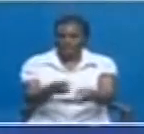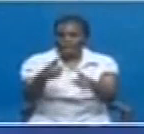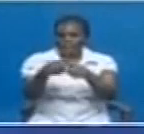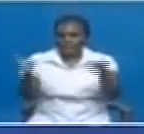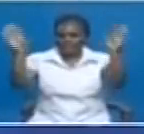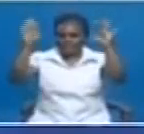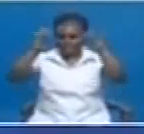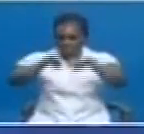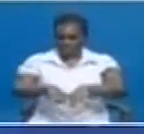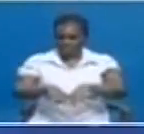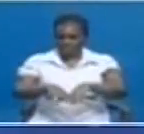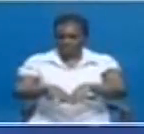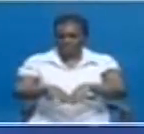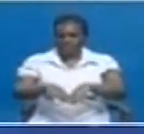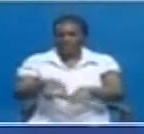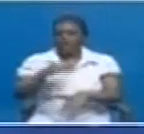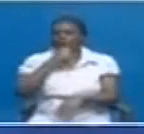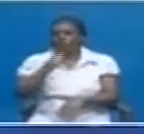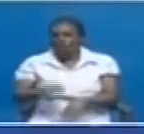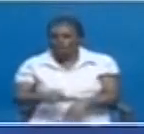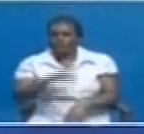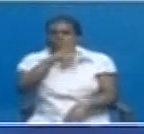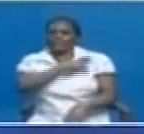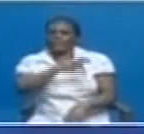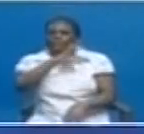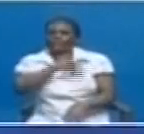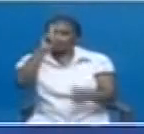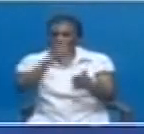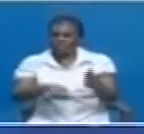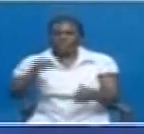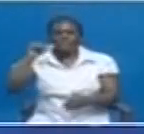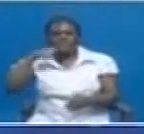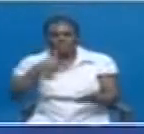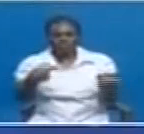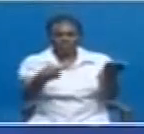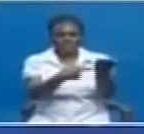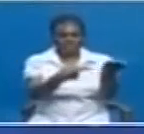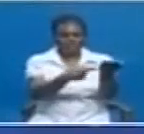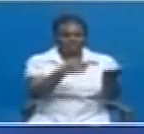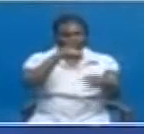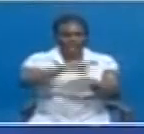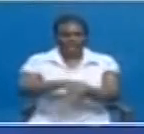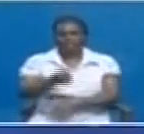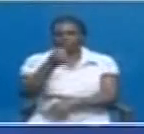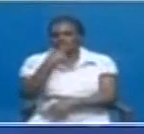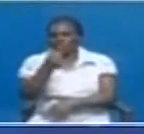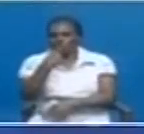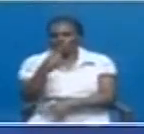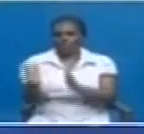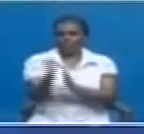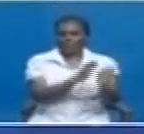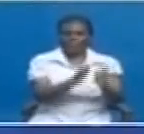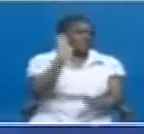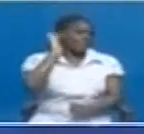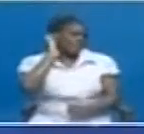a very tough terrain, the elderly especially are benefiting from the new technology that they are being given from a medical outreach. Listen in